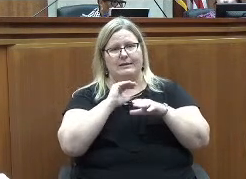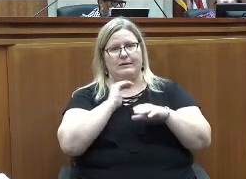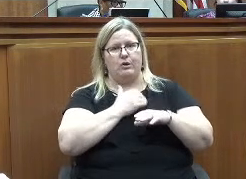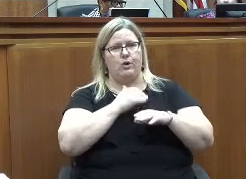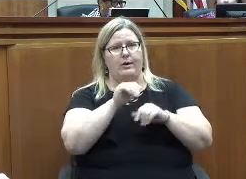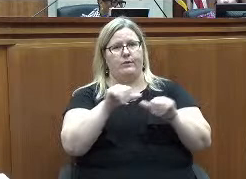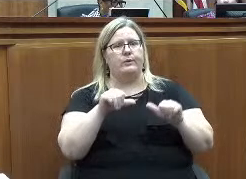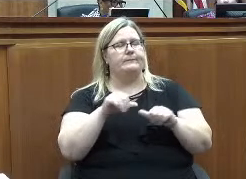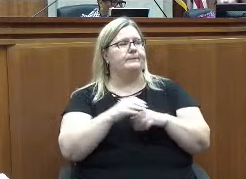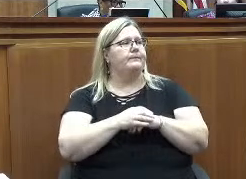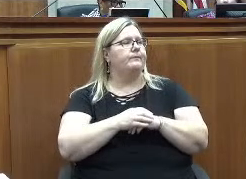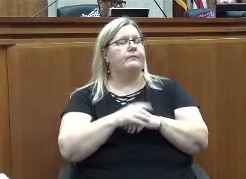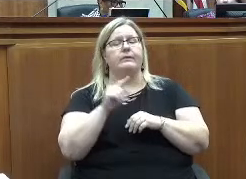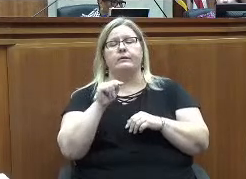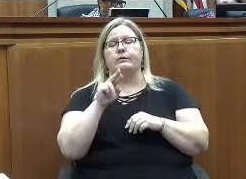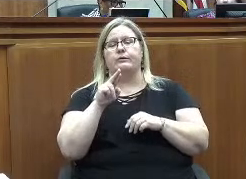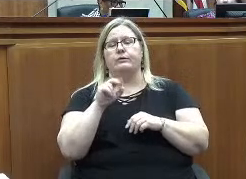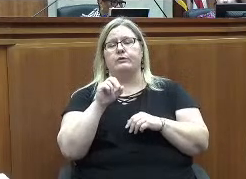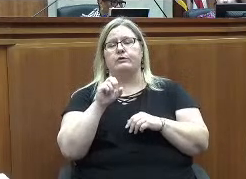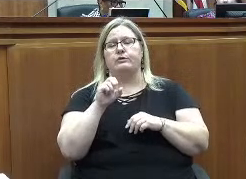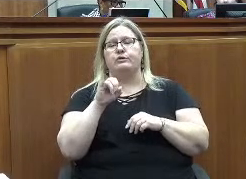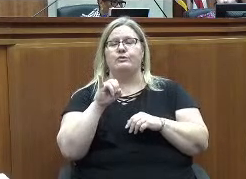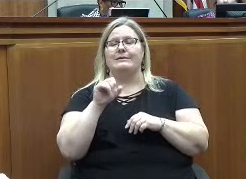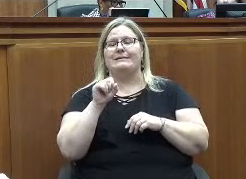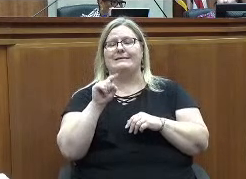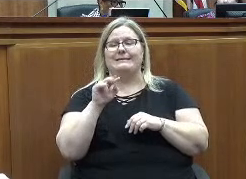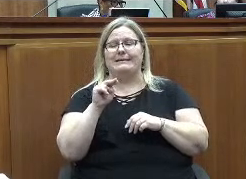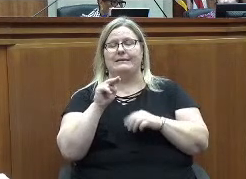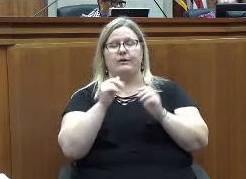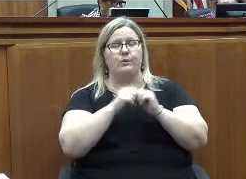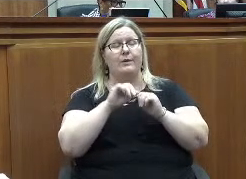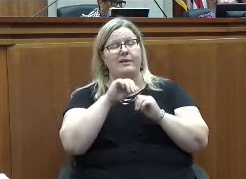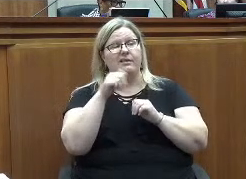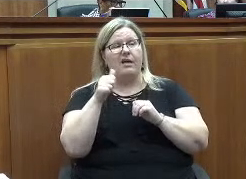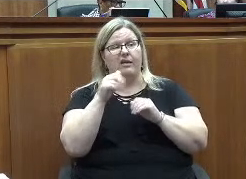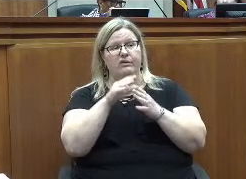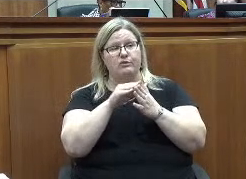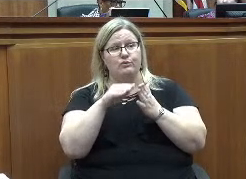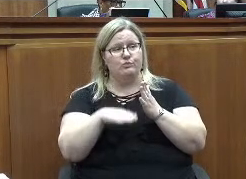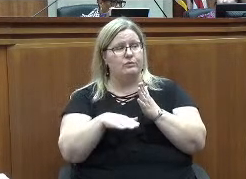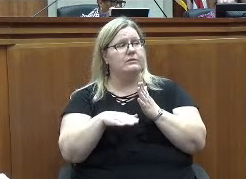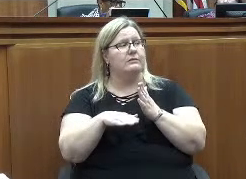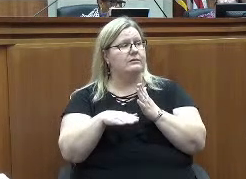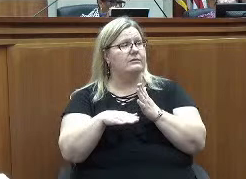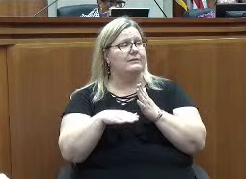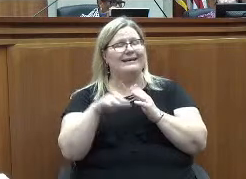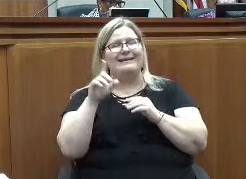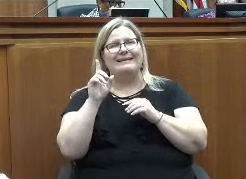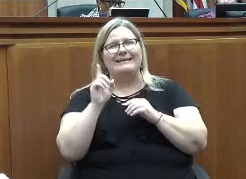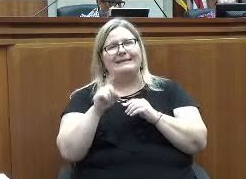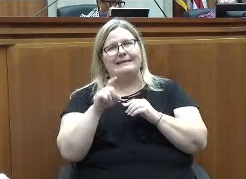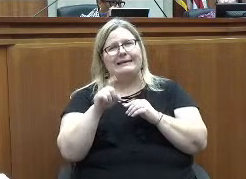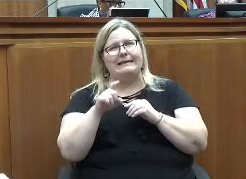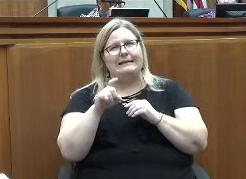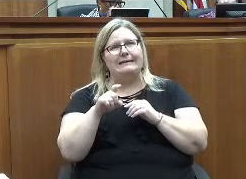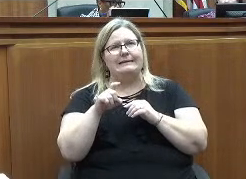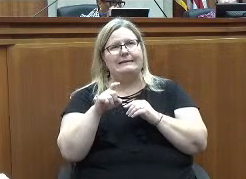area. Tristan, along with all the other students, need to be